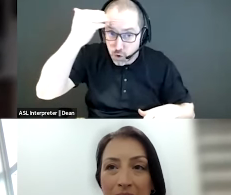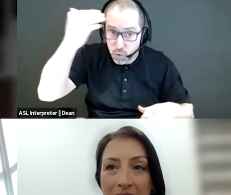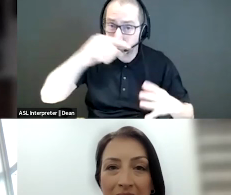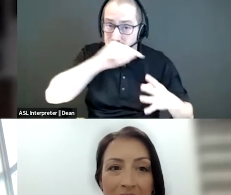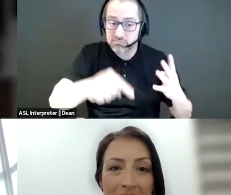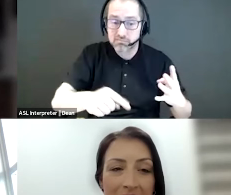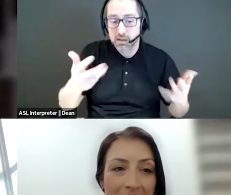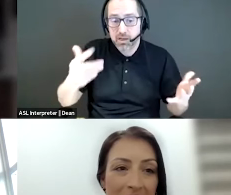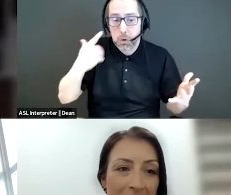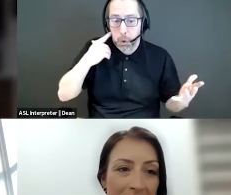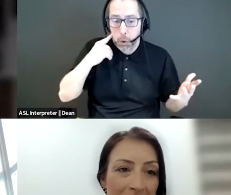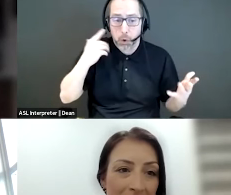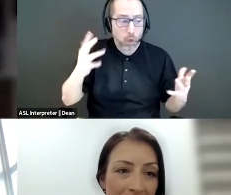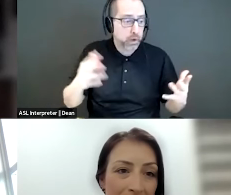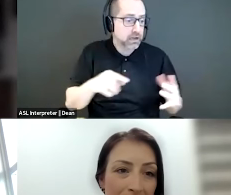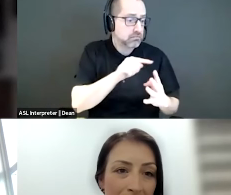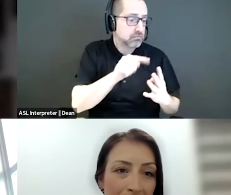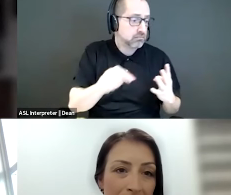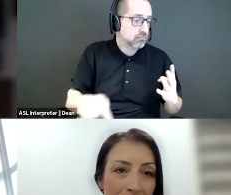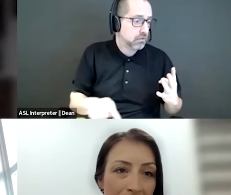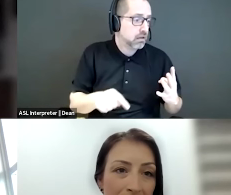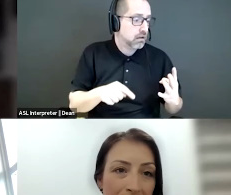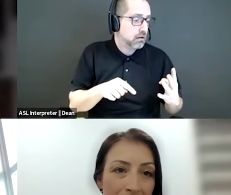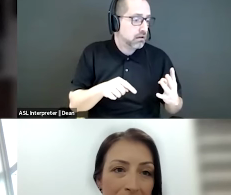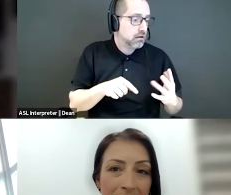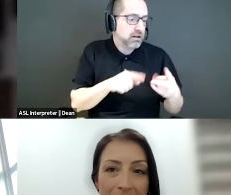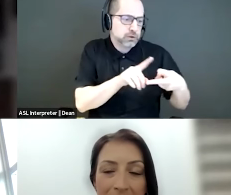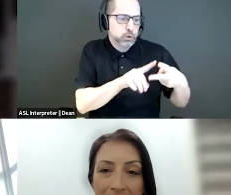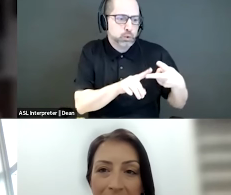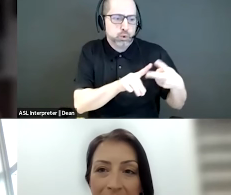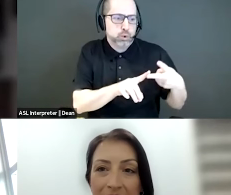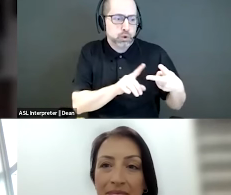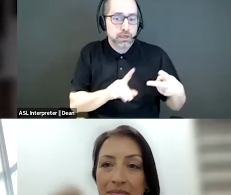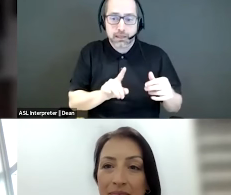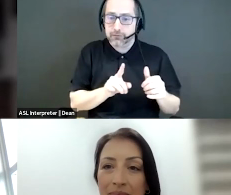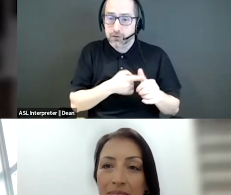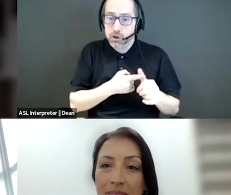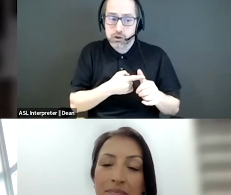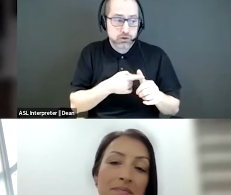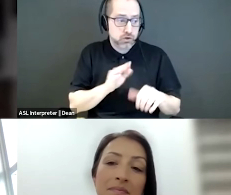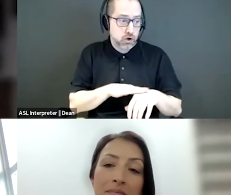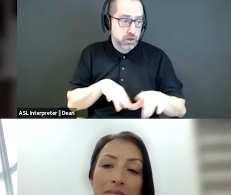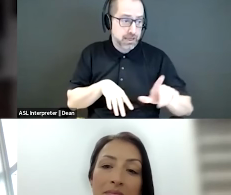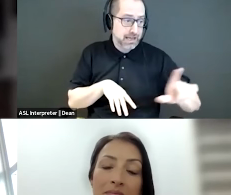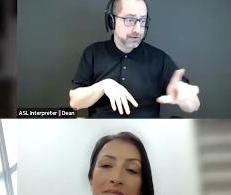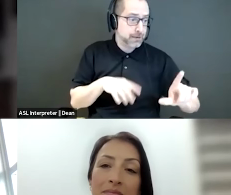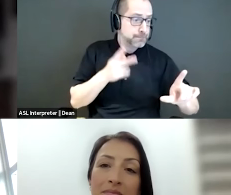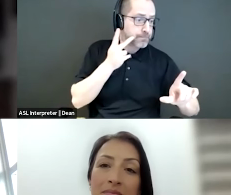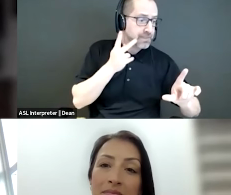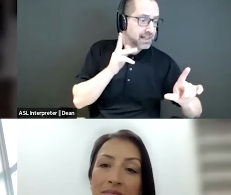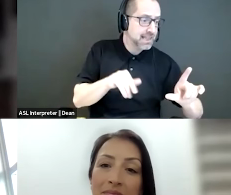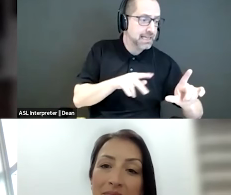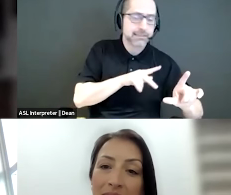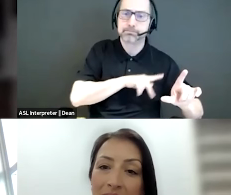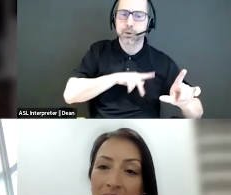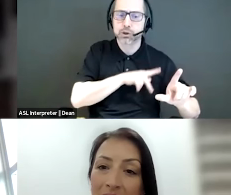wanted to mention. We'll go through a third in a minute. But the first one on the left is from Personality